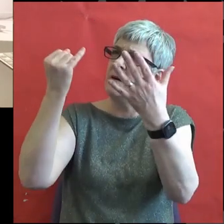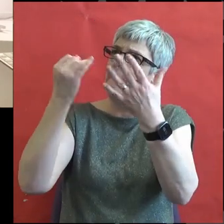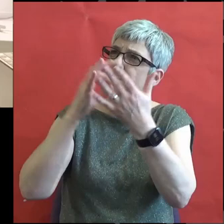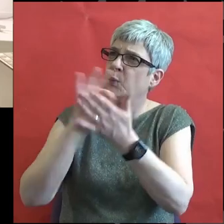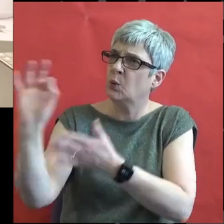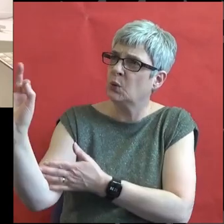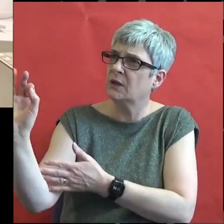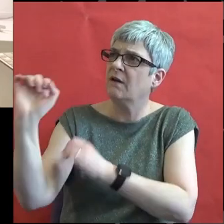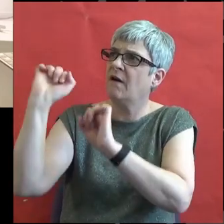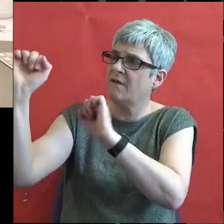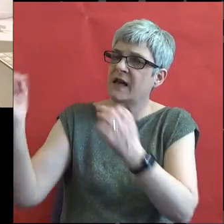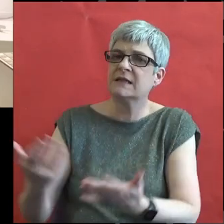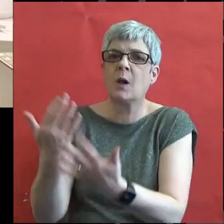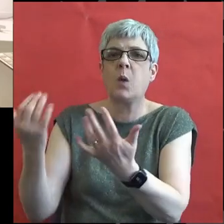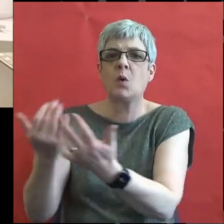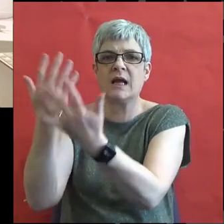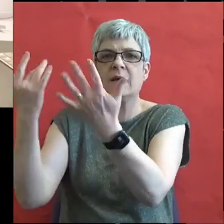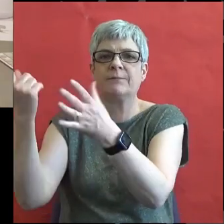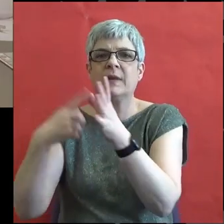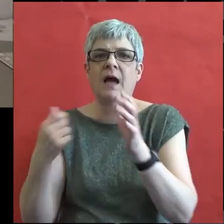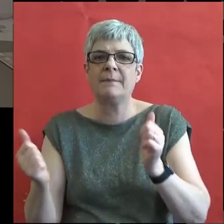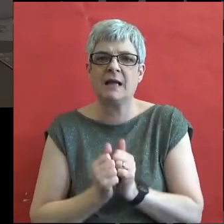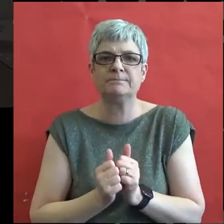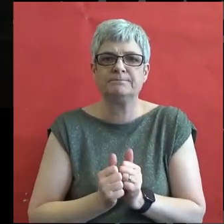glory. Amen.